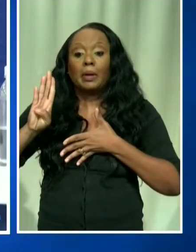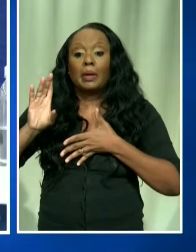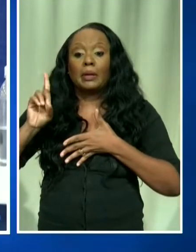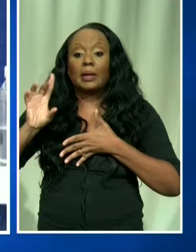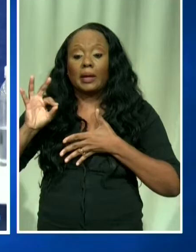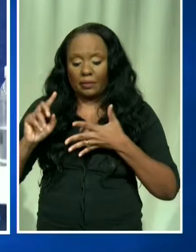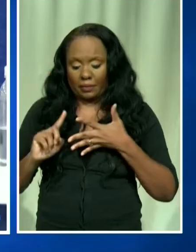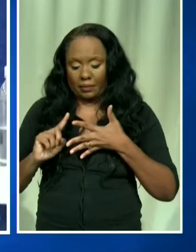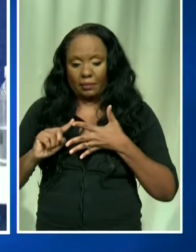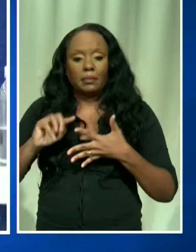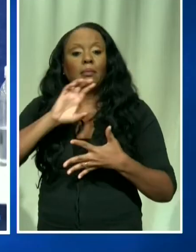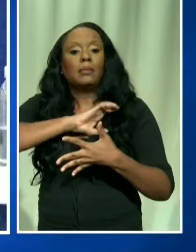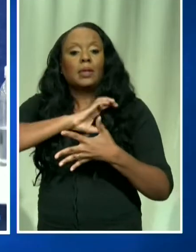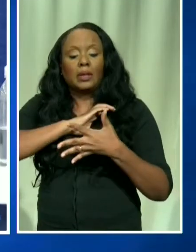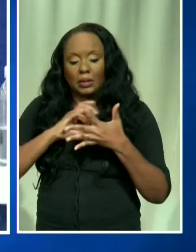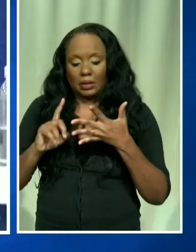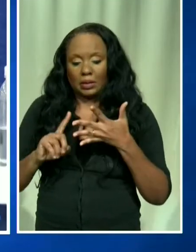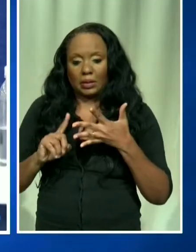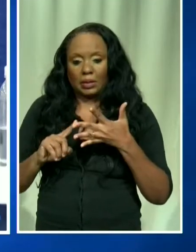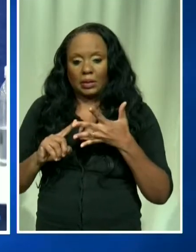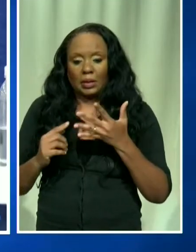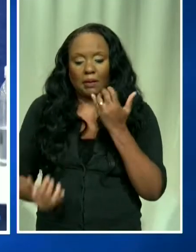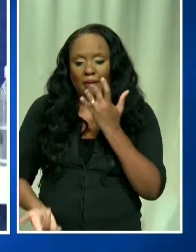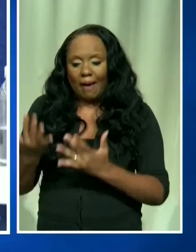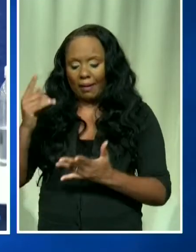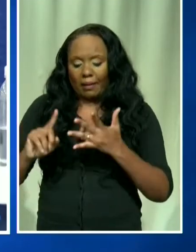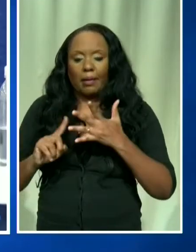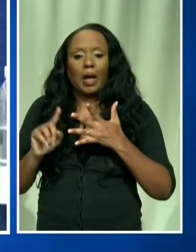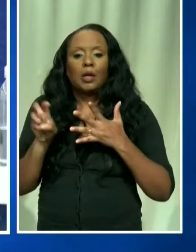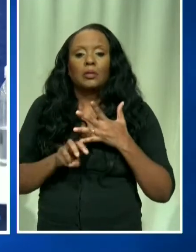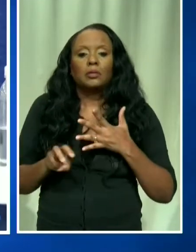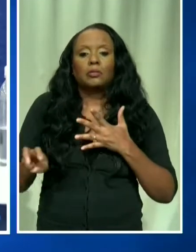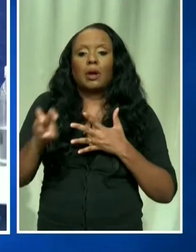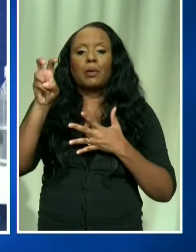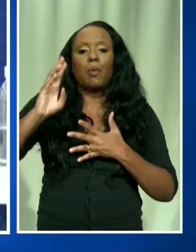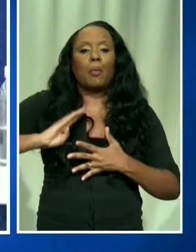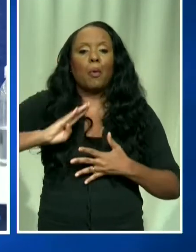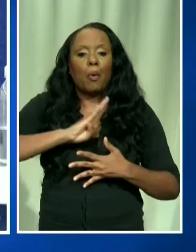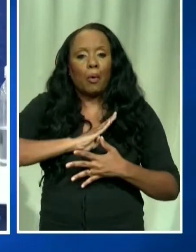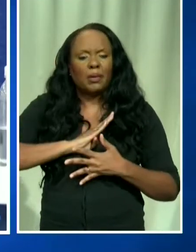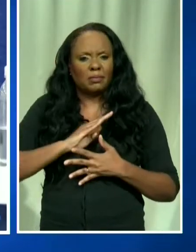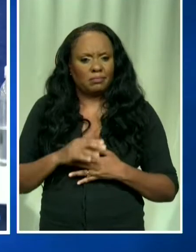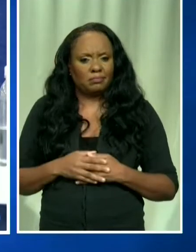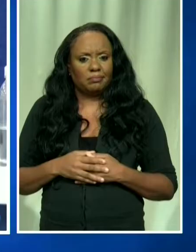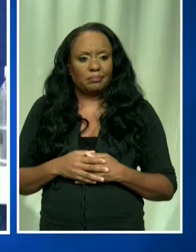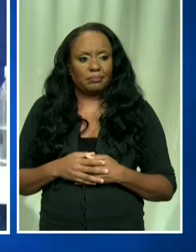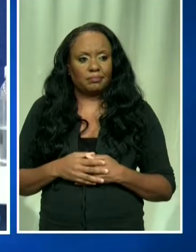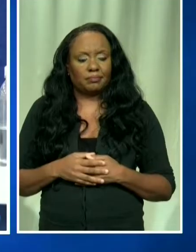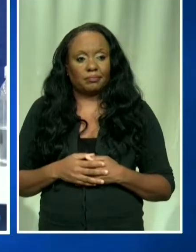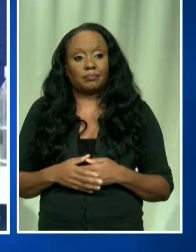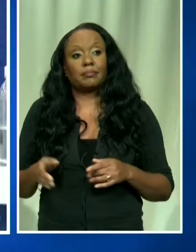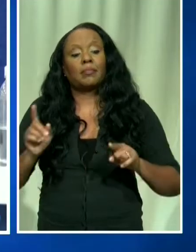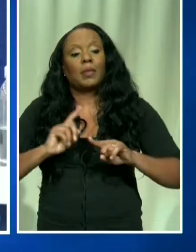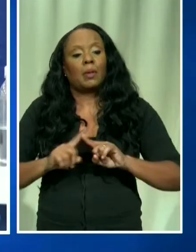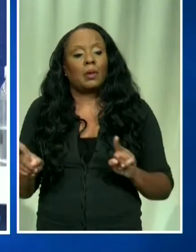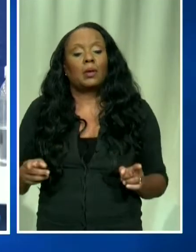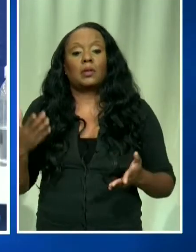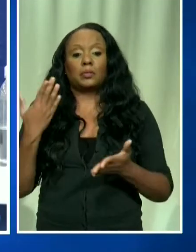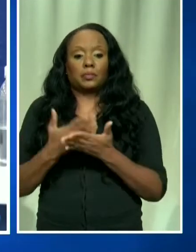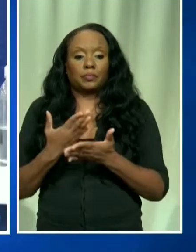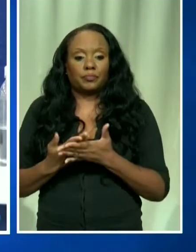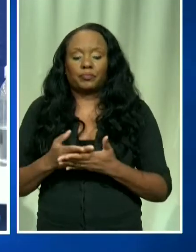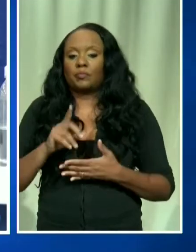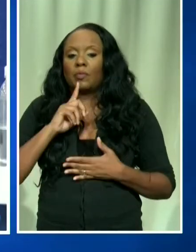police and fire services, and also the Transport Board. However, such an undertaking would prove to be a